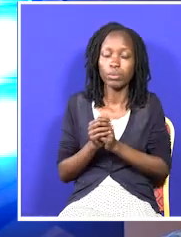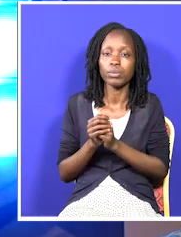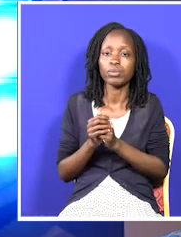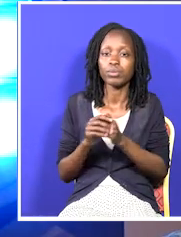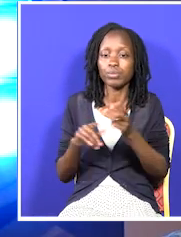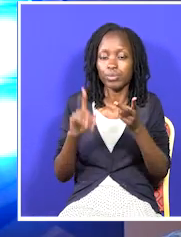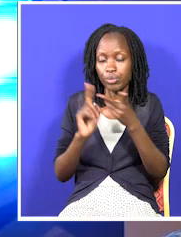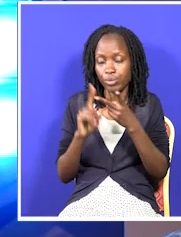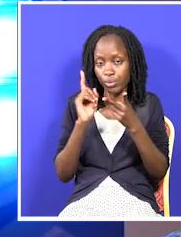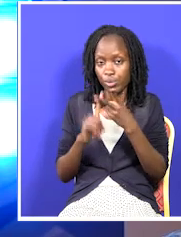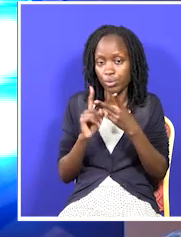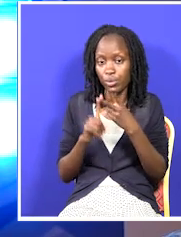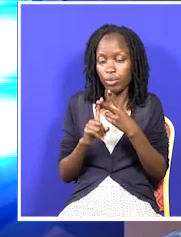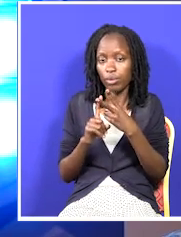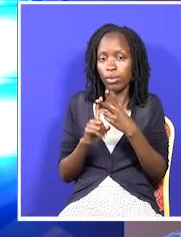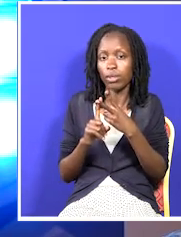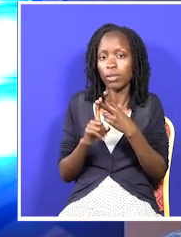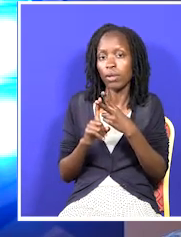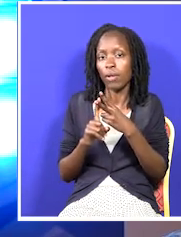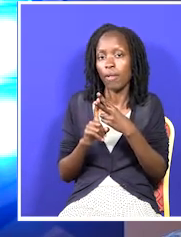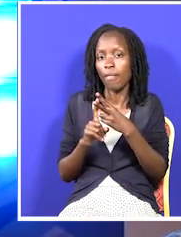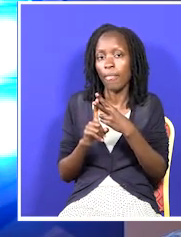sin, we also see that,